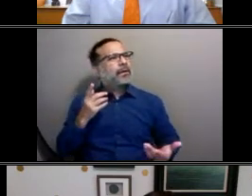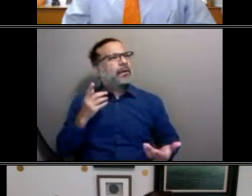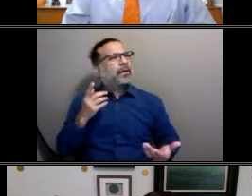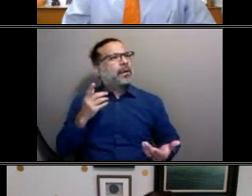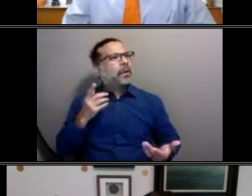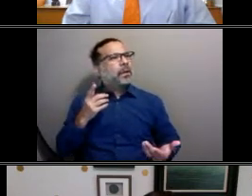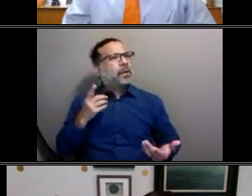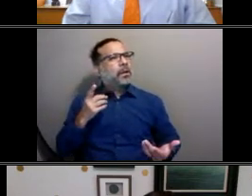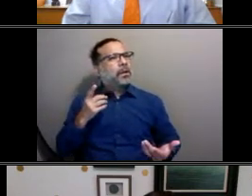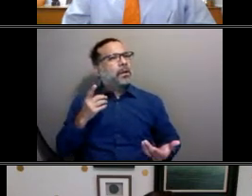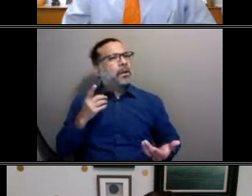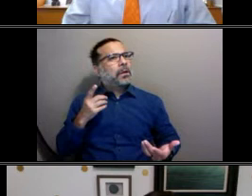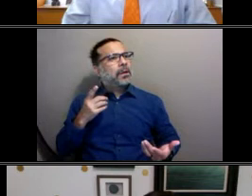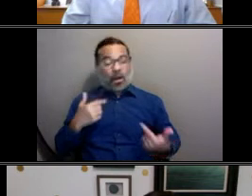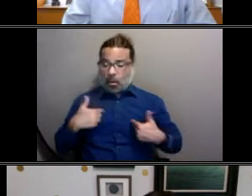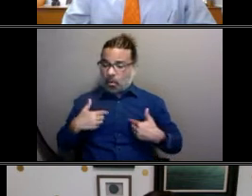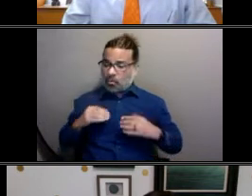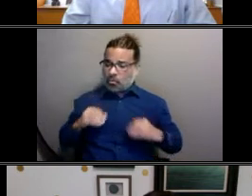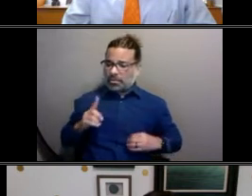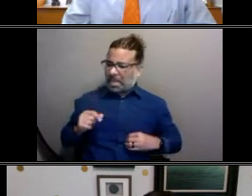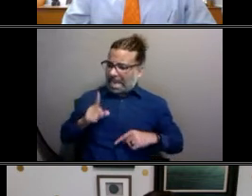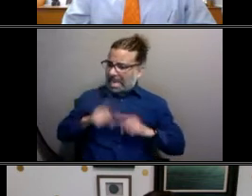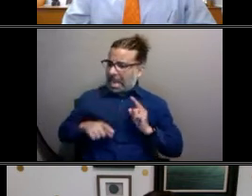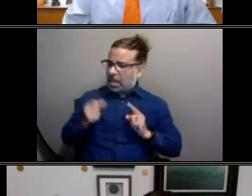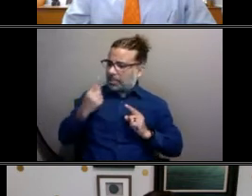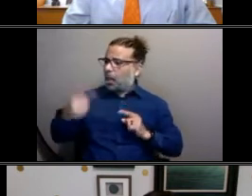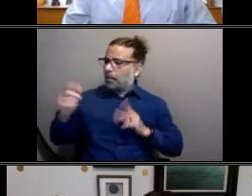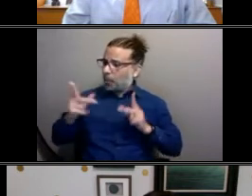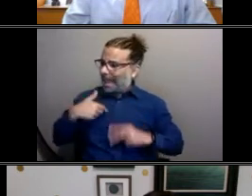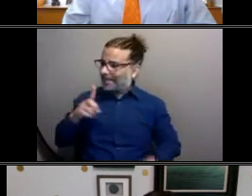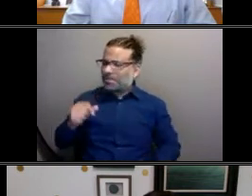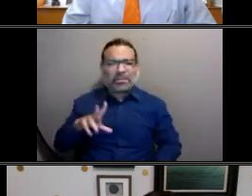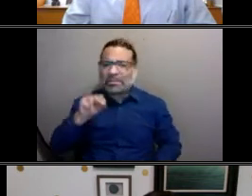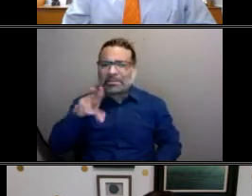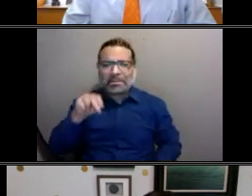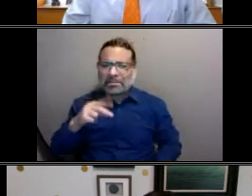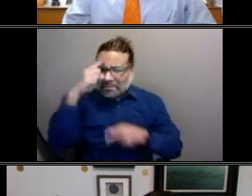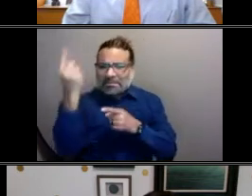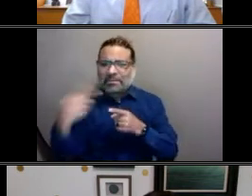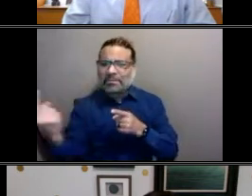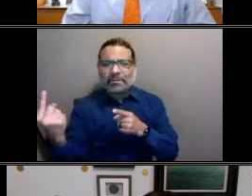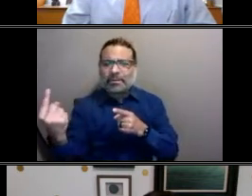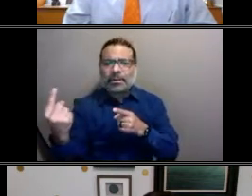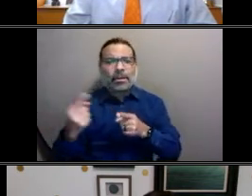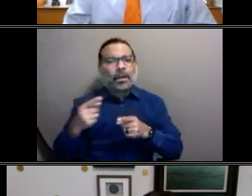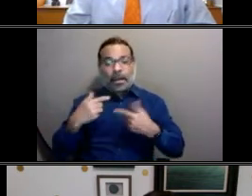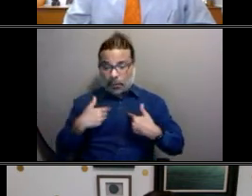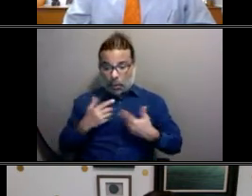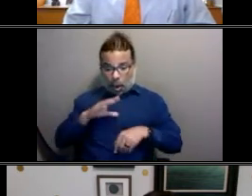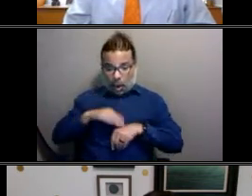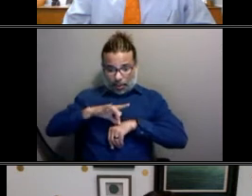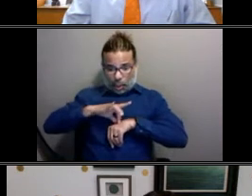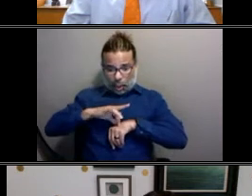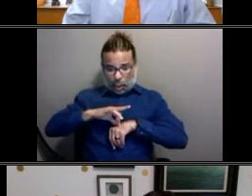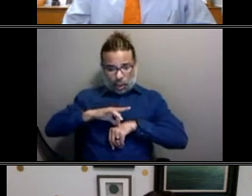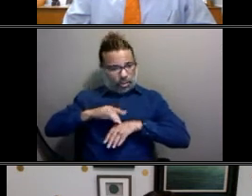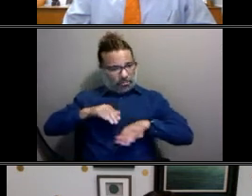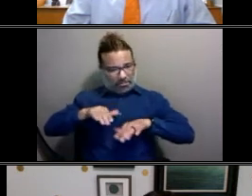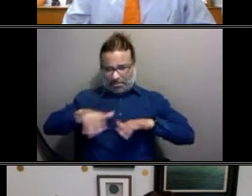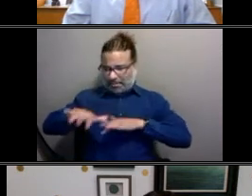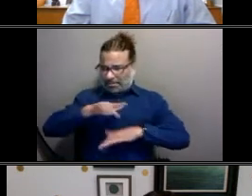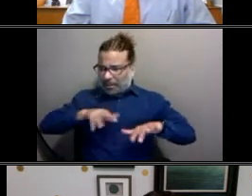understand one another's struggle. If you're a human being and you walk this world, you breathe this air, you've known